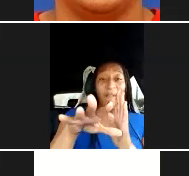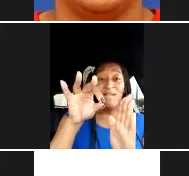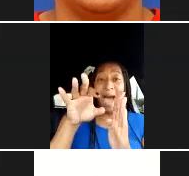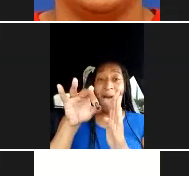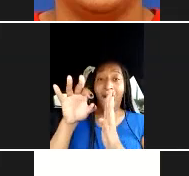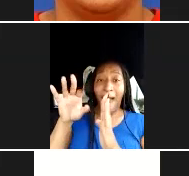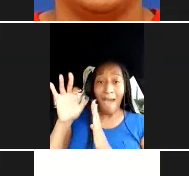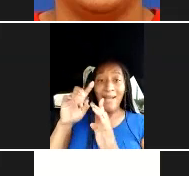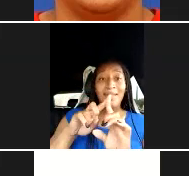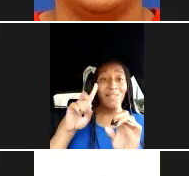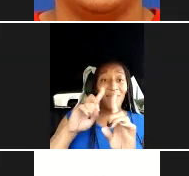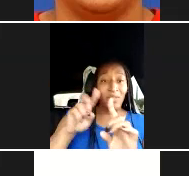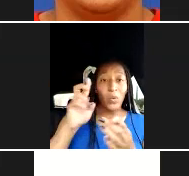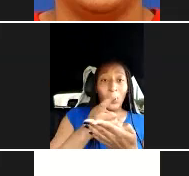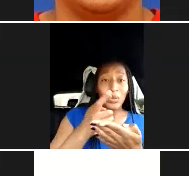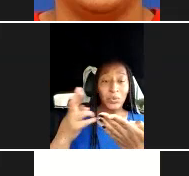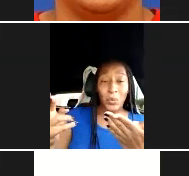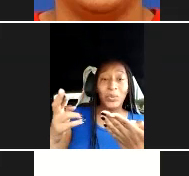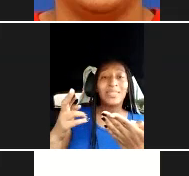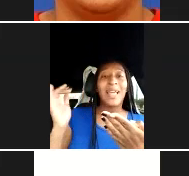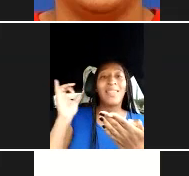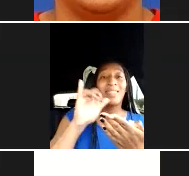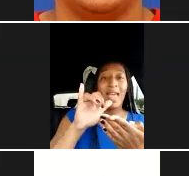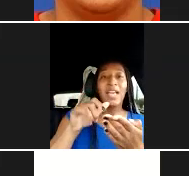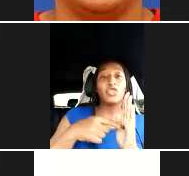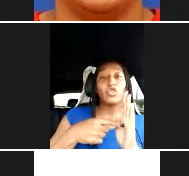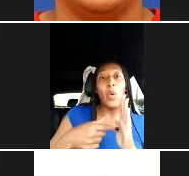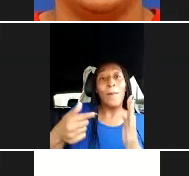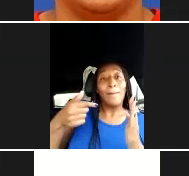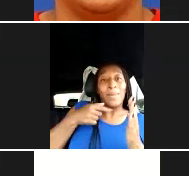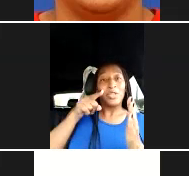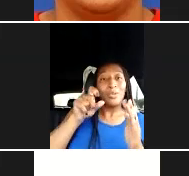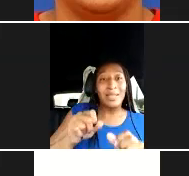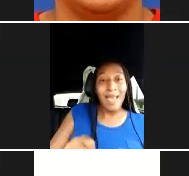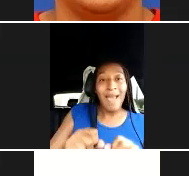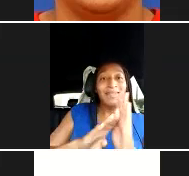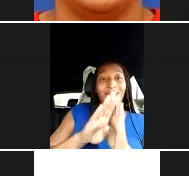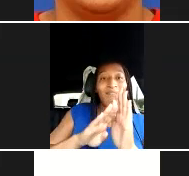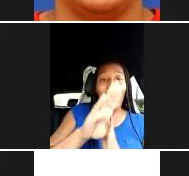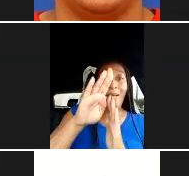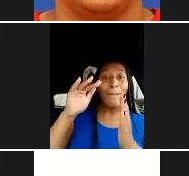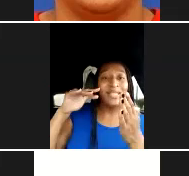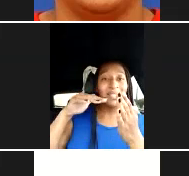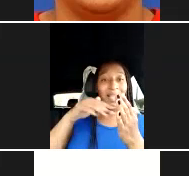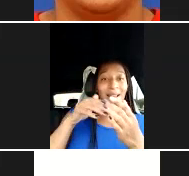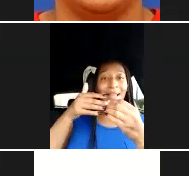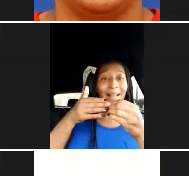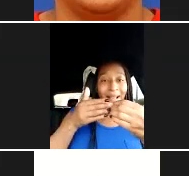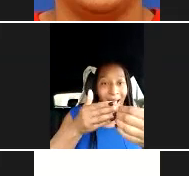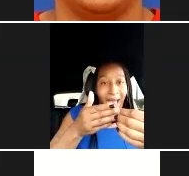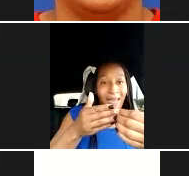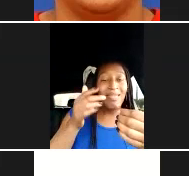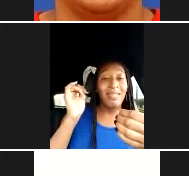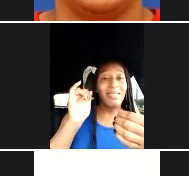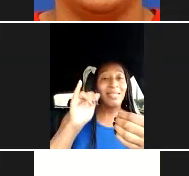opportunity for you to build a study guide so that you get some additional exposure to this material and you